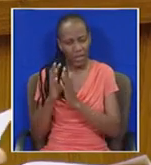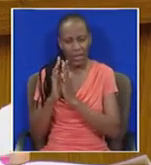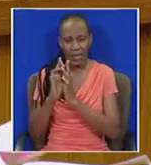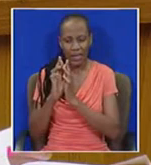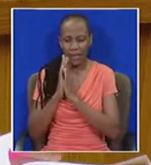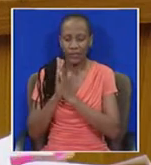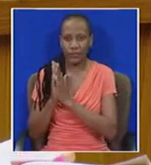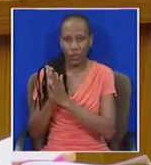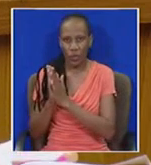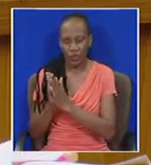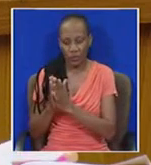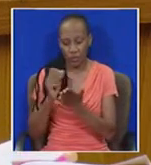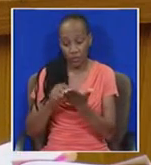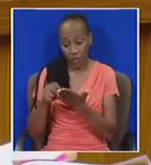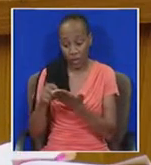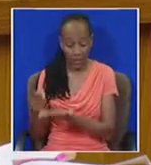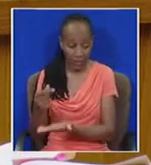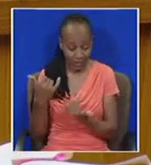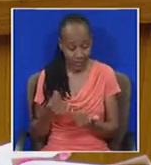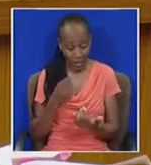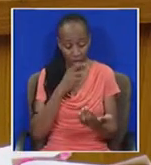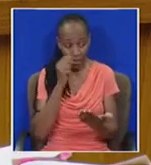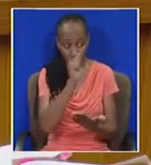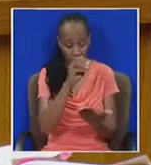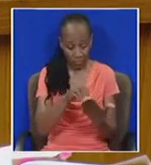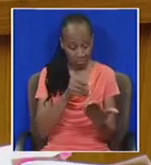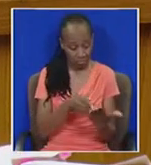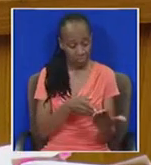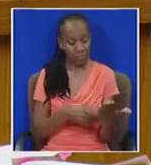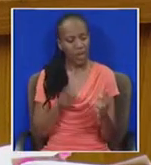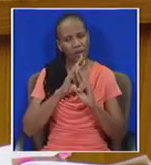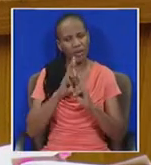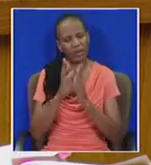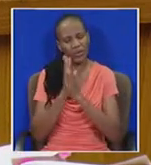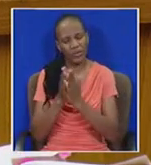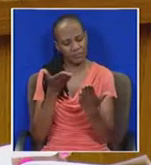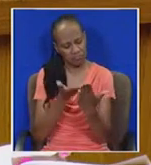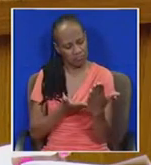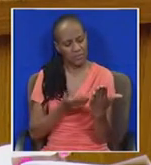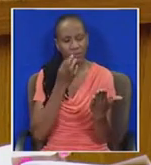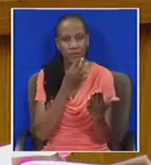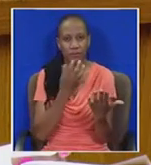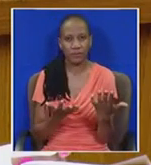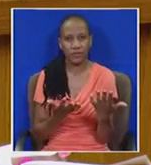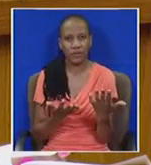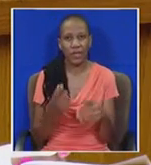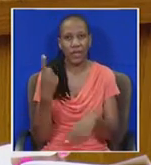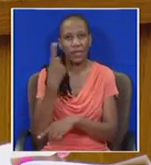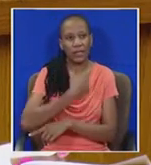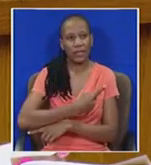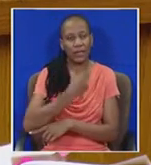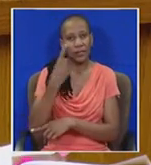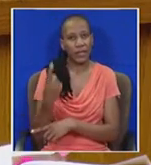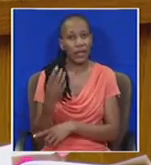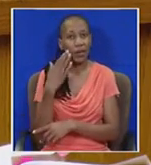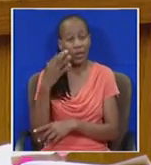to send to you, Mr. President. The request is, in the heyday of our